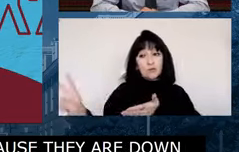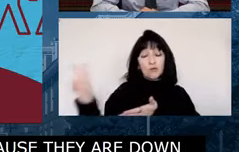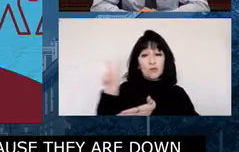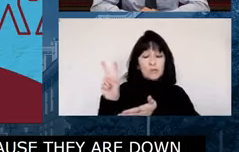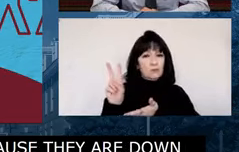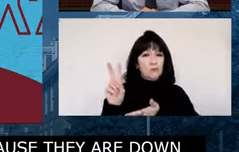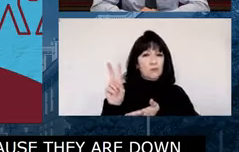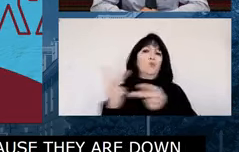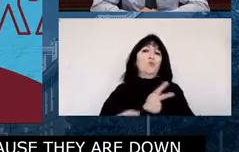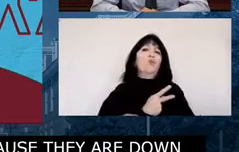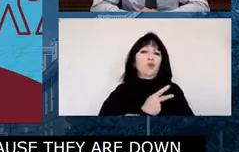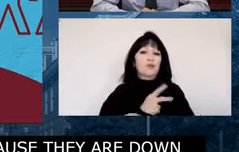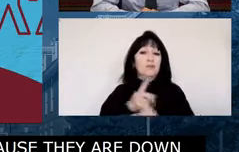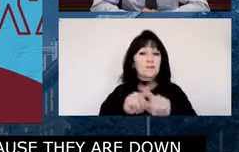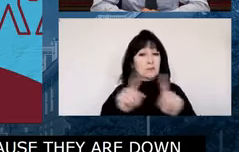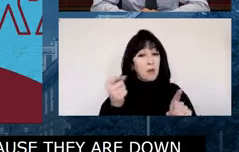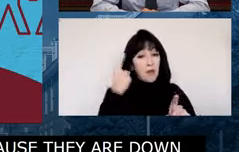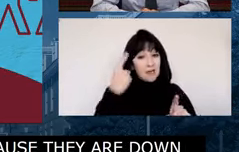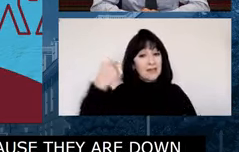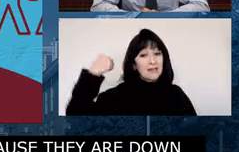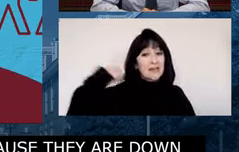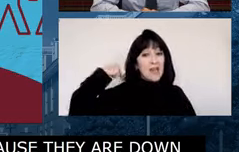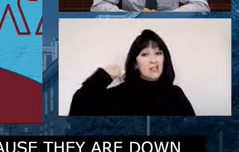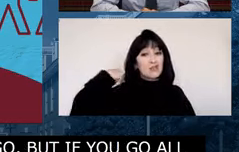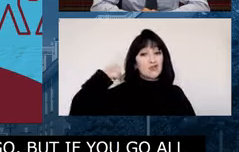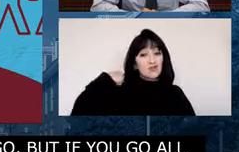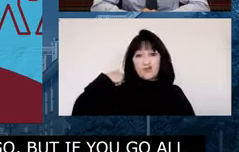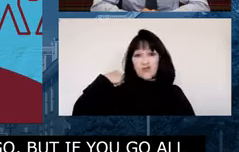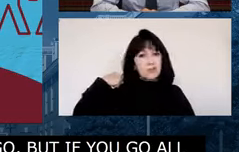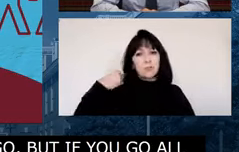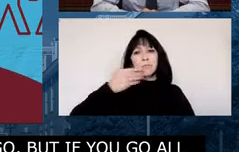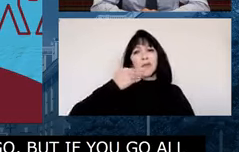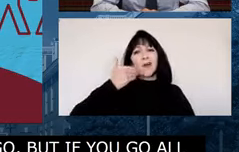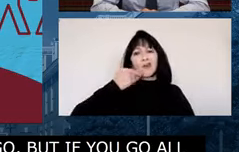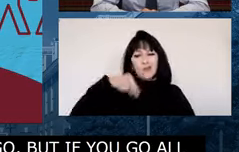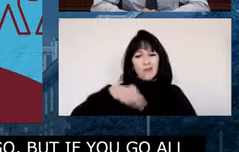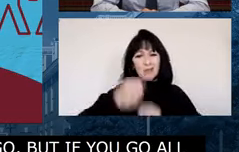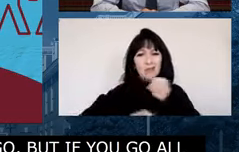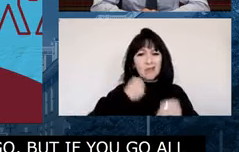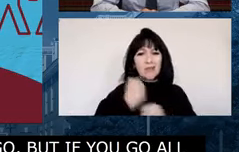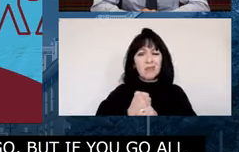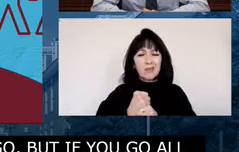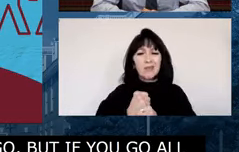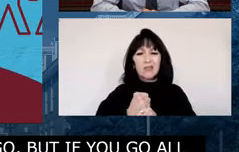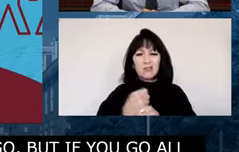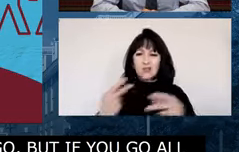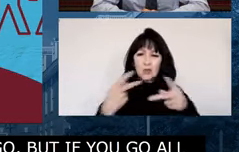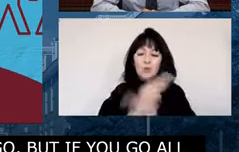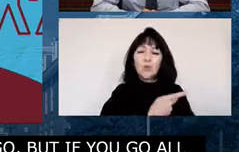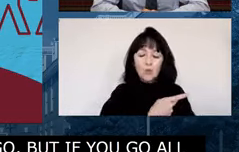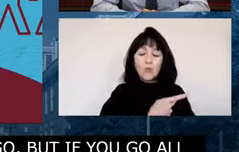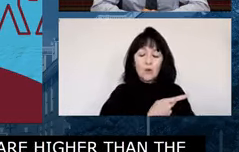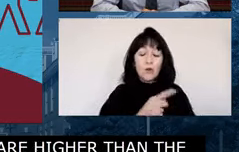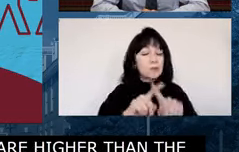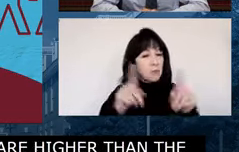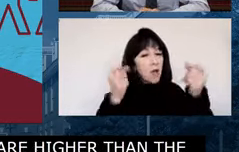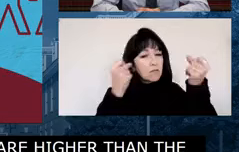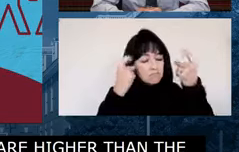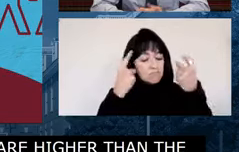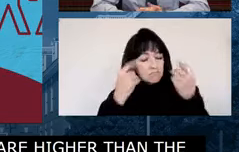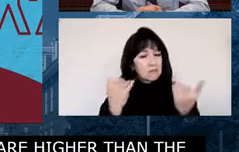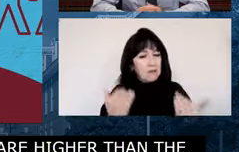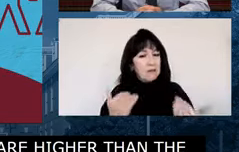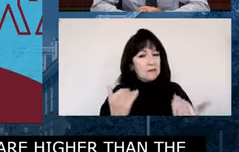year, they're higher than the surge in last winter, but they're getting better. And that's the good news. They're getting